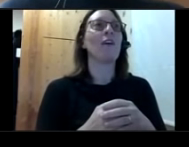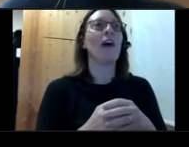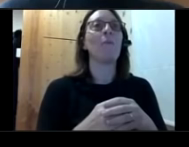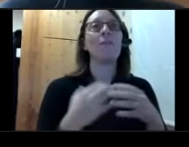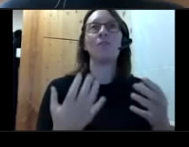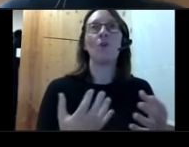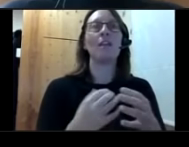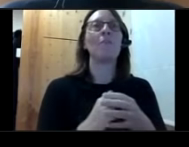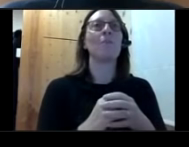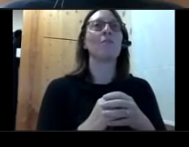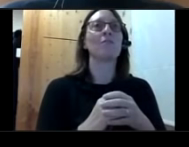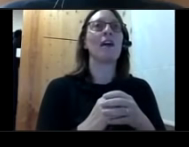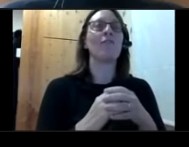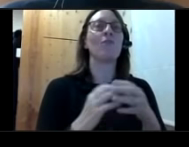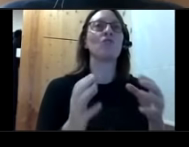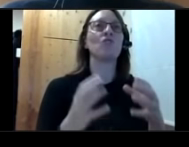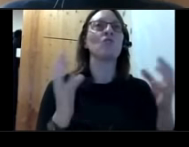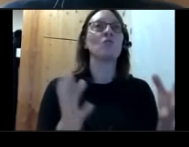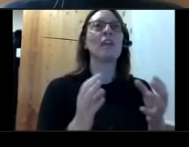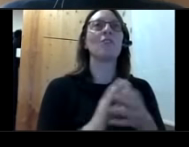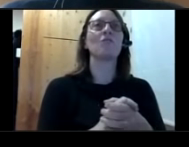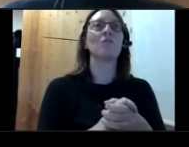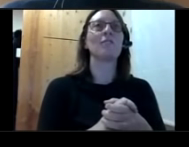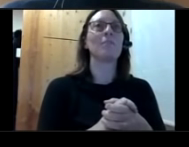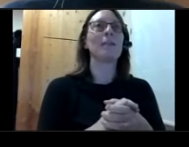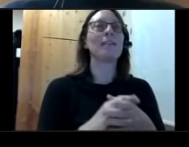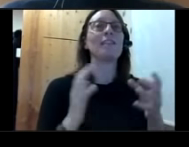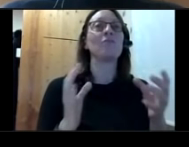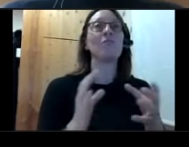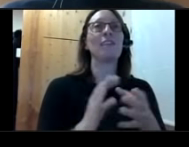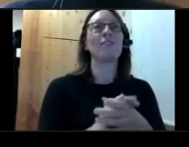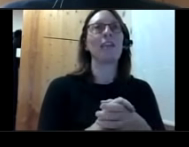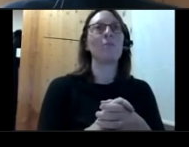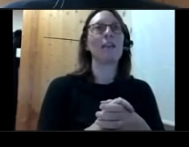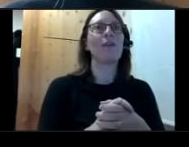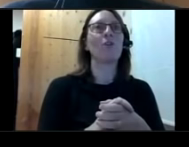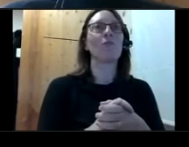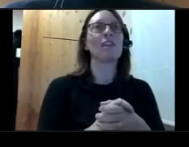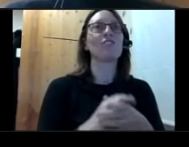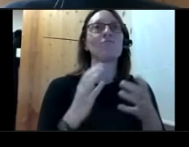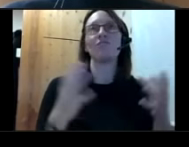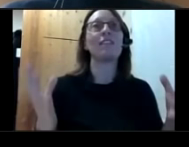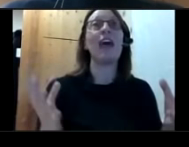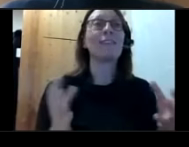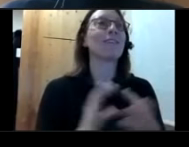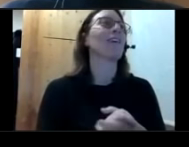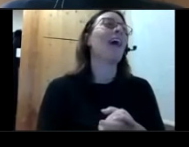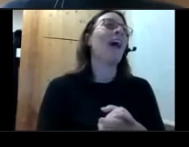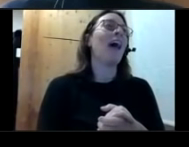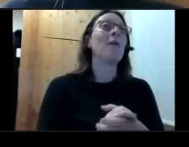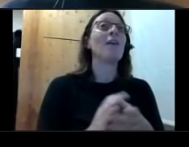level. If you've got any members of staff or students or stakeholders with disabilities, it's really good to get them in and have a conversation. Just